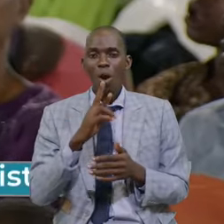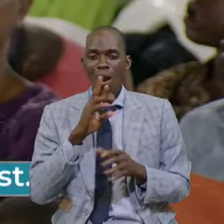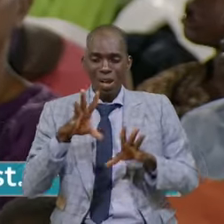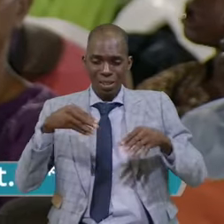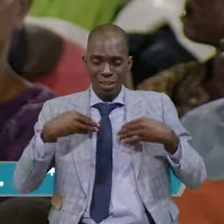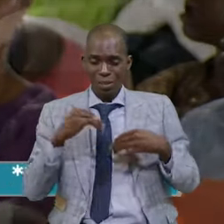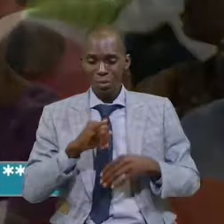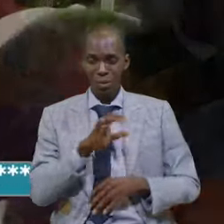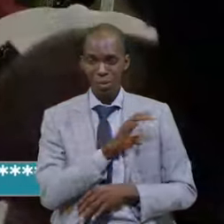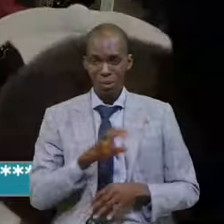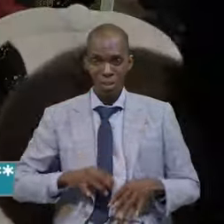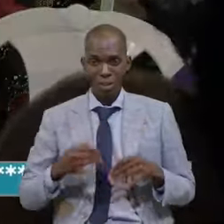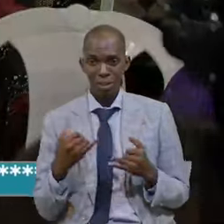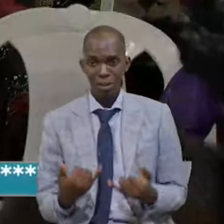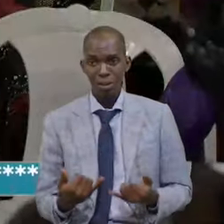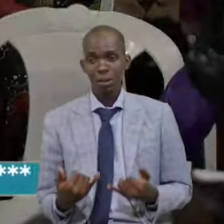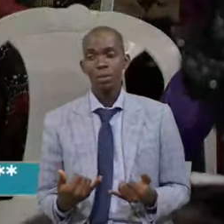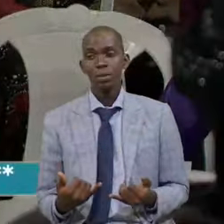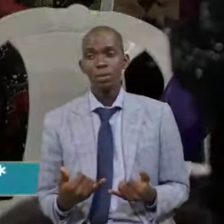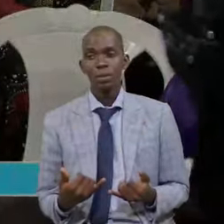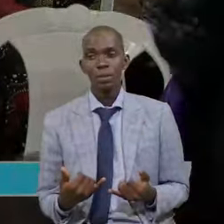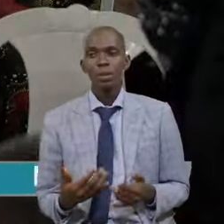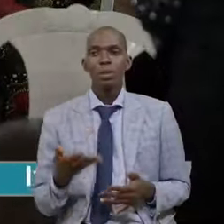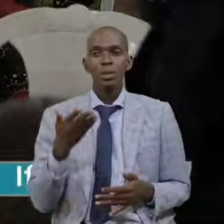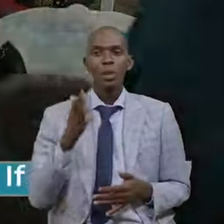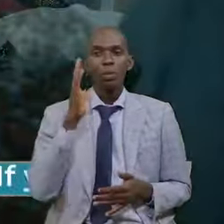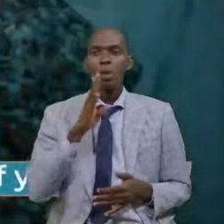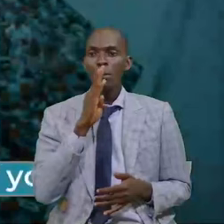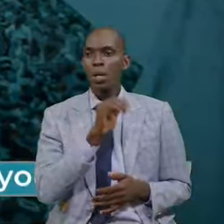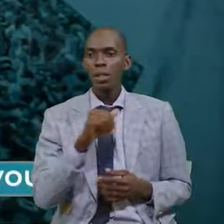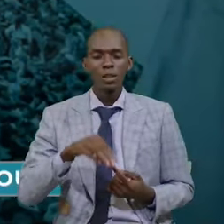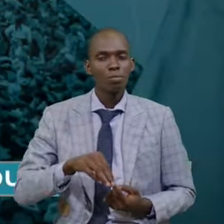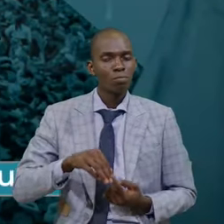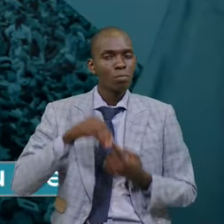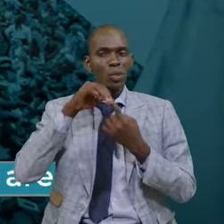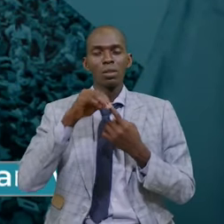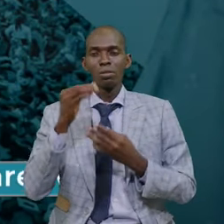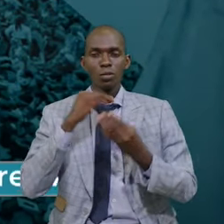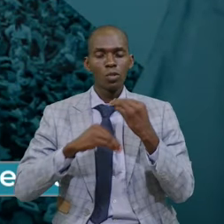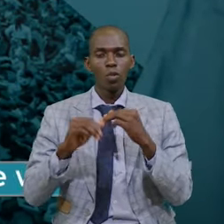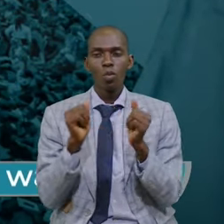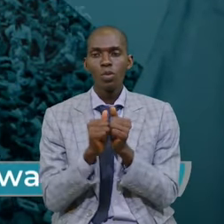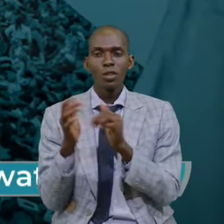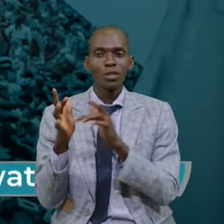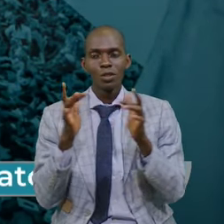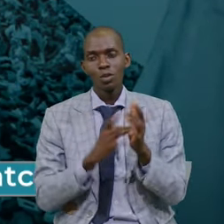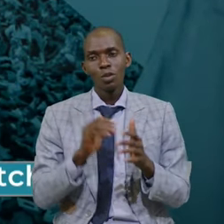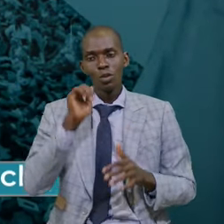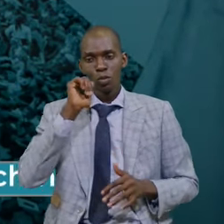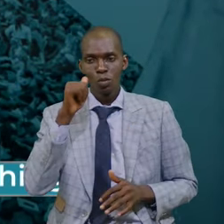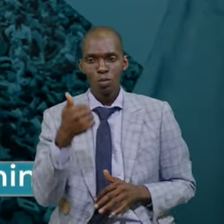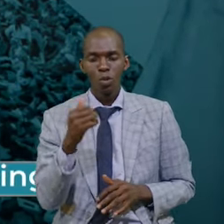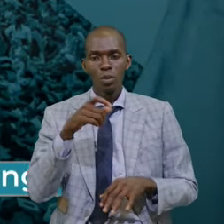listen. There'll be a special lunch hour with Jesus tomorrow by 3 p.m. Before that time, you are